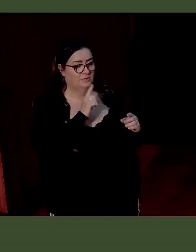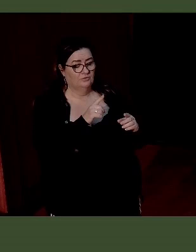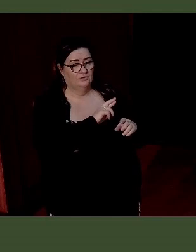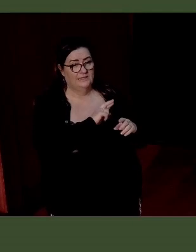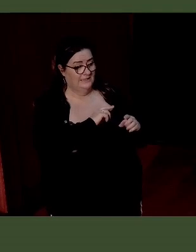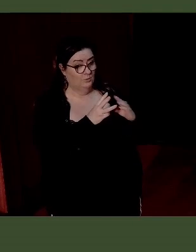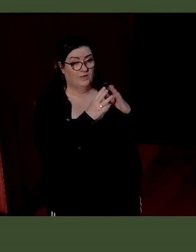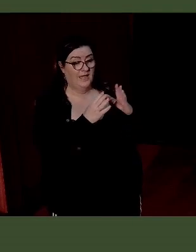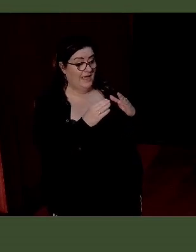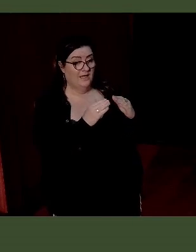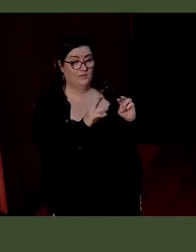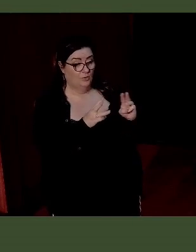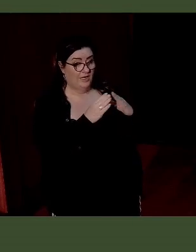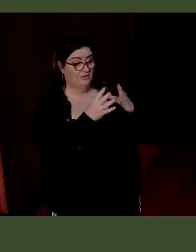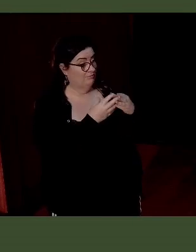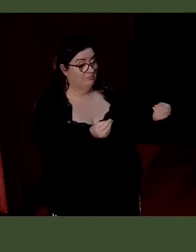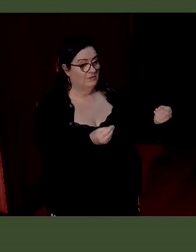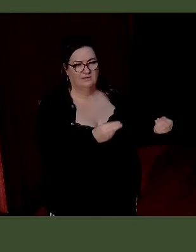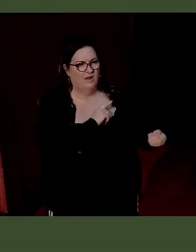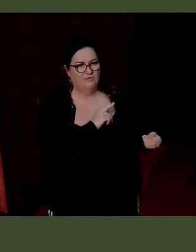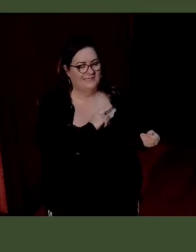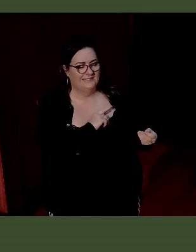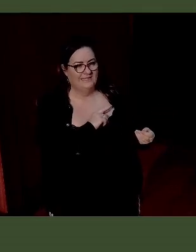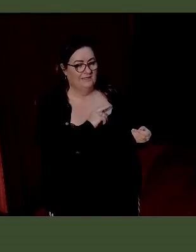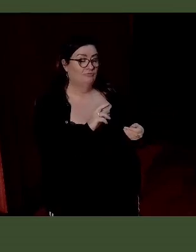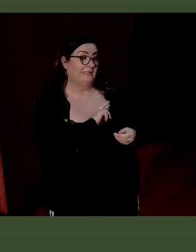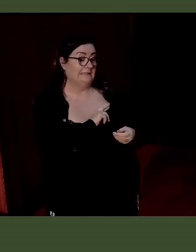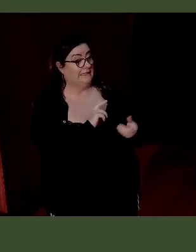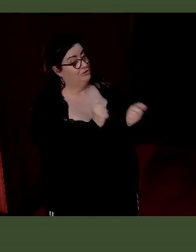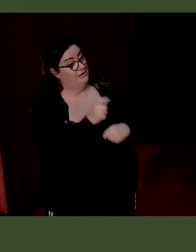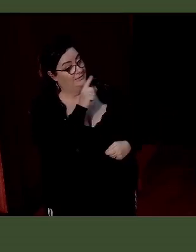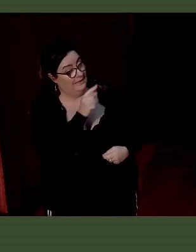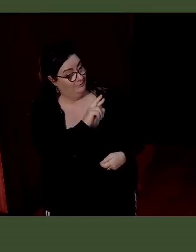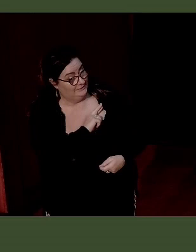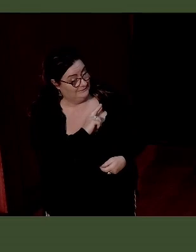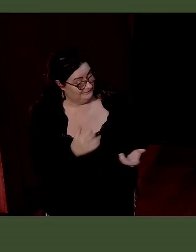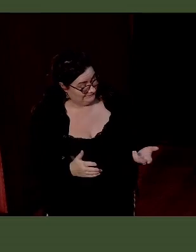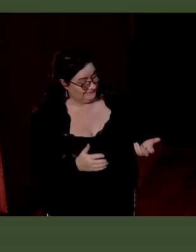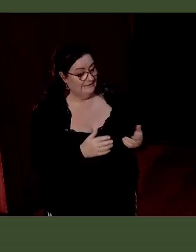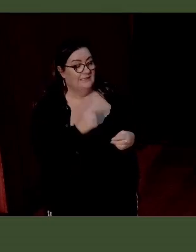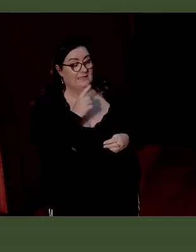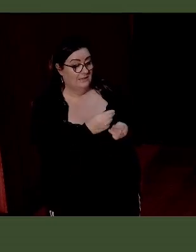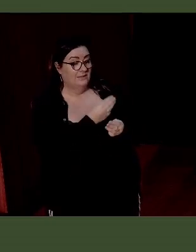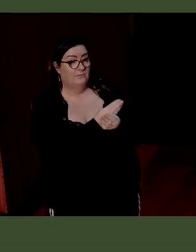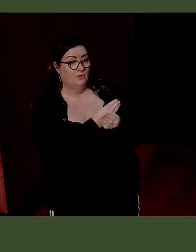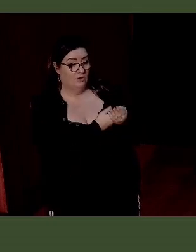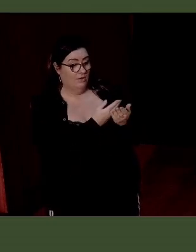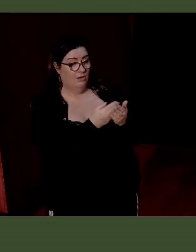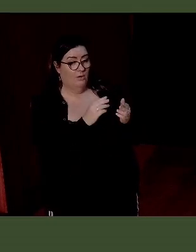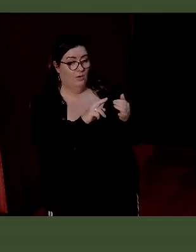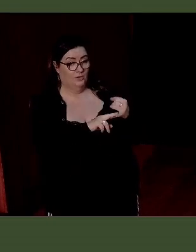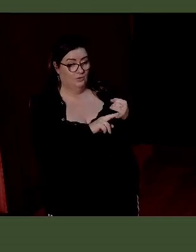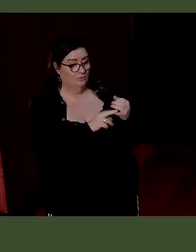didn't really disappear. Better to say that they were rebranded. The 131 poor law unions